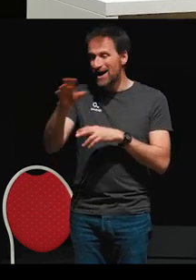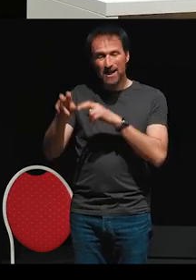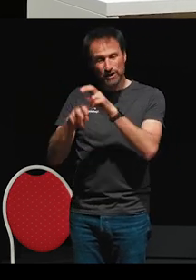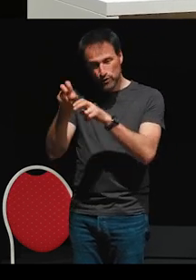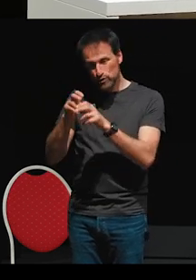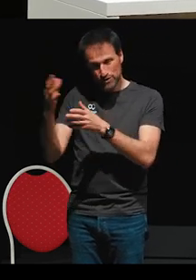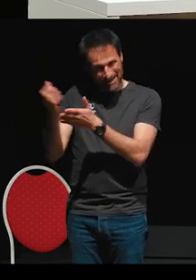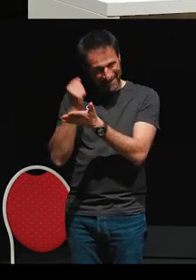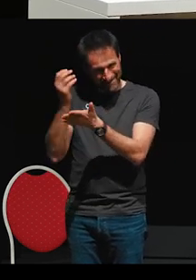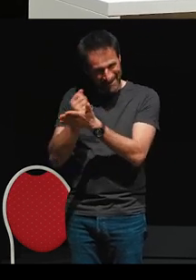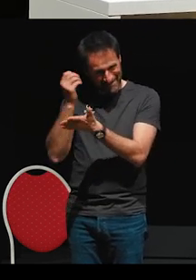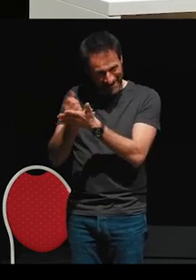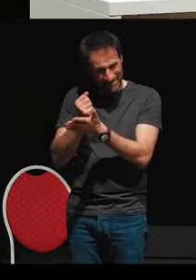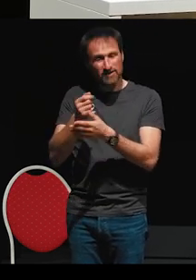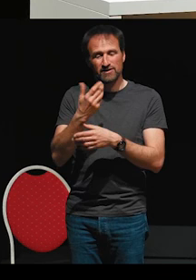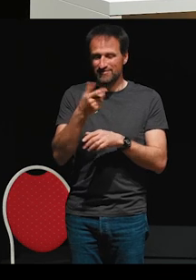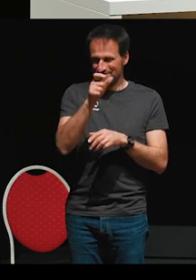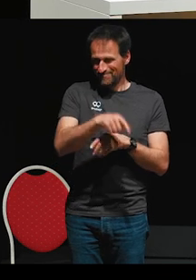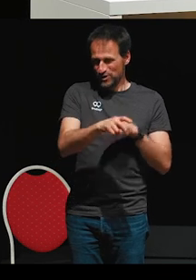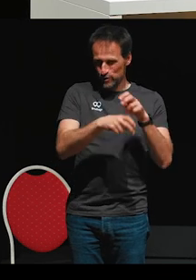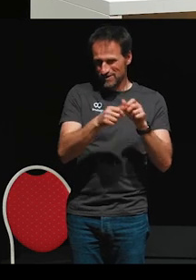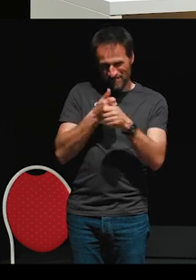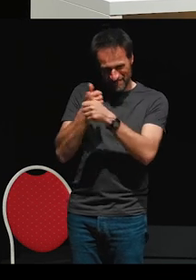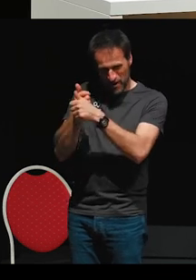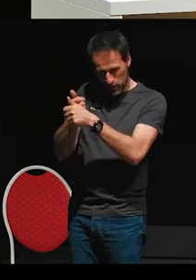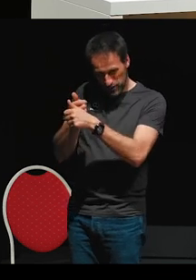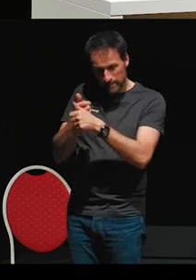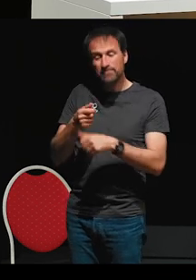I am getting all the,